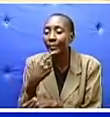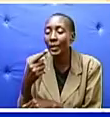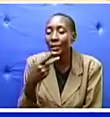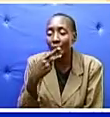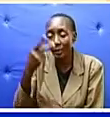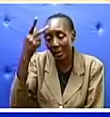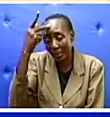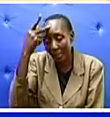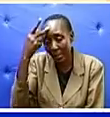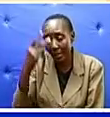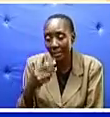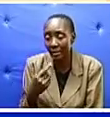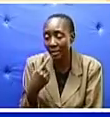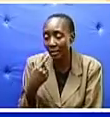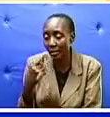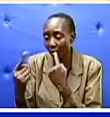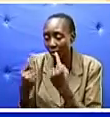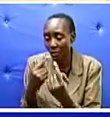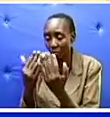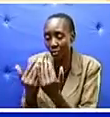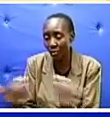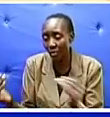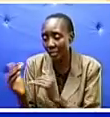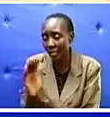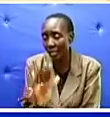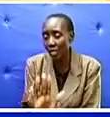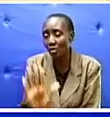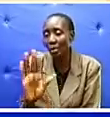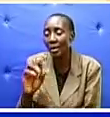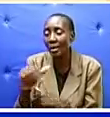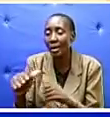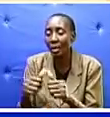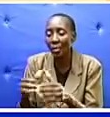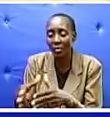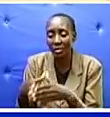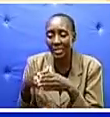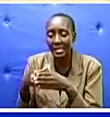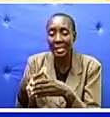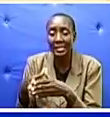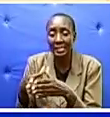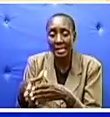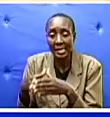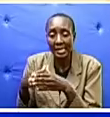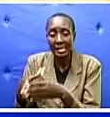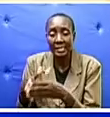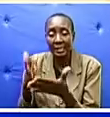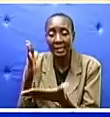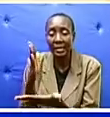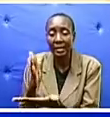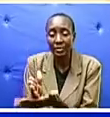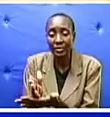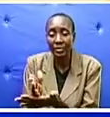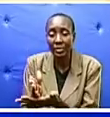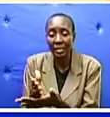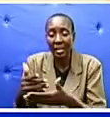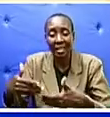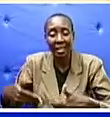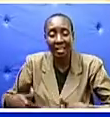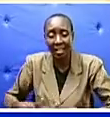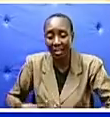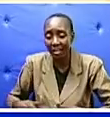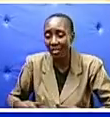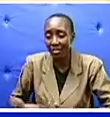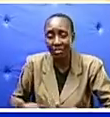out there, just talk to their children about sex. Sex is the reality. Mm-hmm. And let me tell you one thing, young people